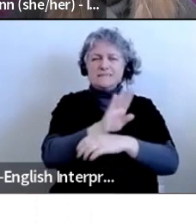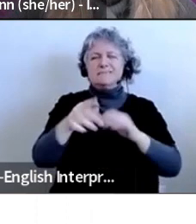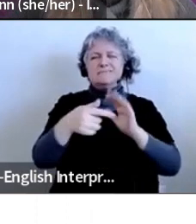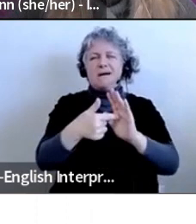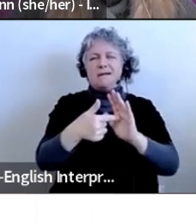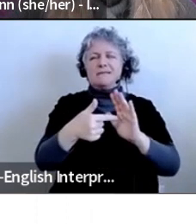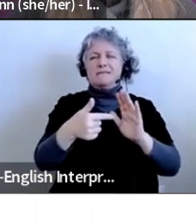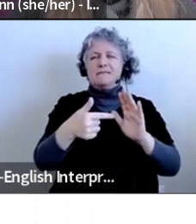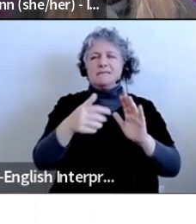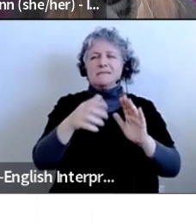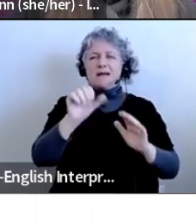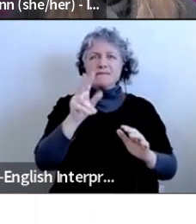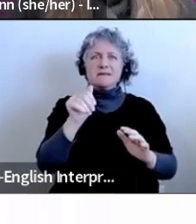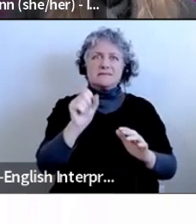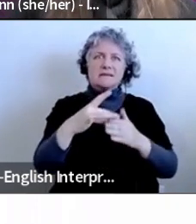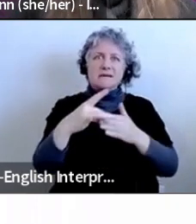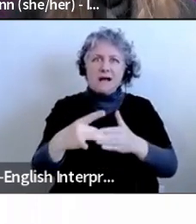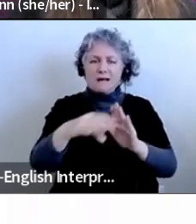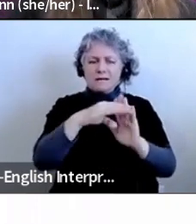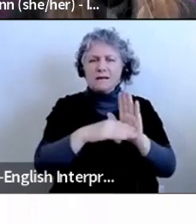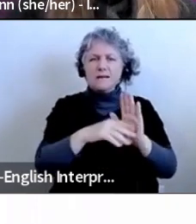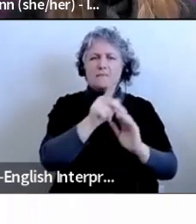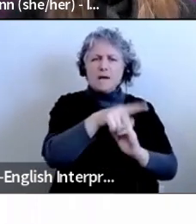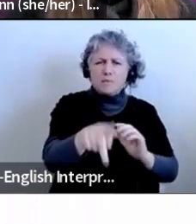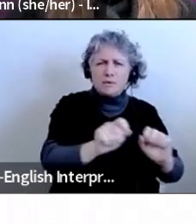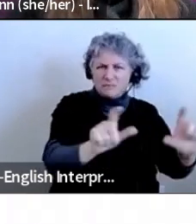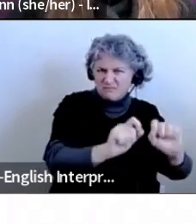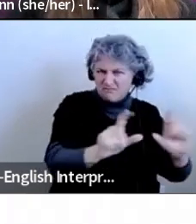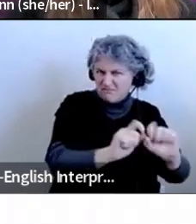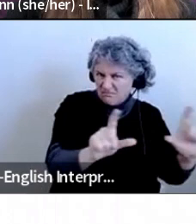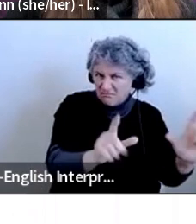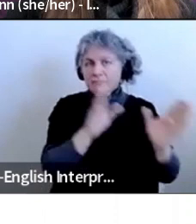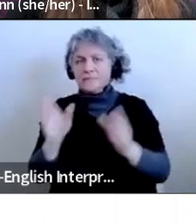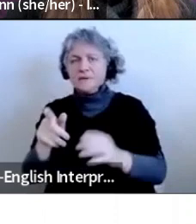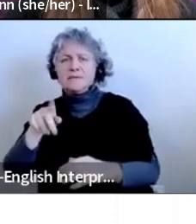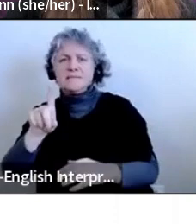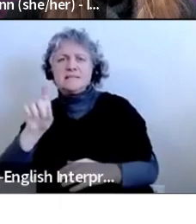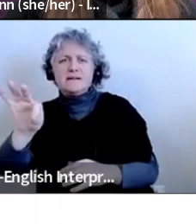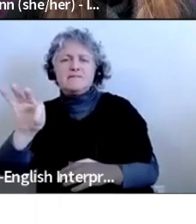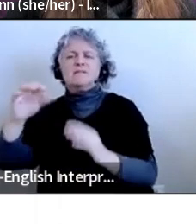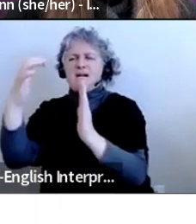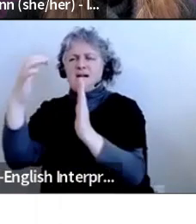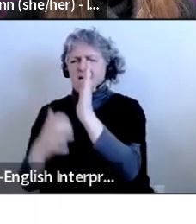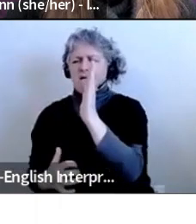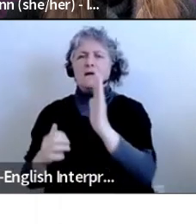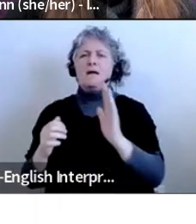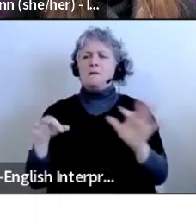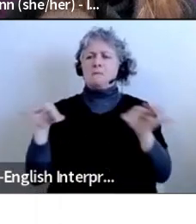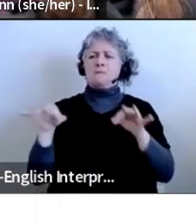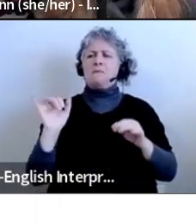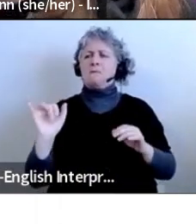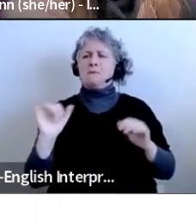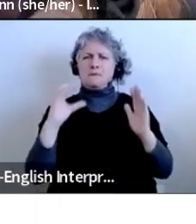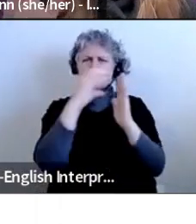a PowerPoint, and there's a PDF version as well. That guide dives deeper into each of these sections. So you'll see